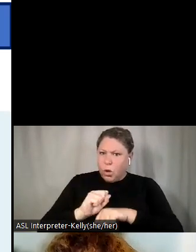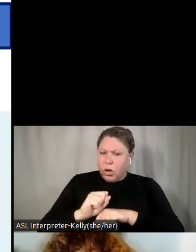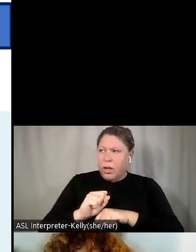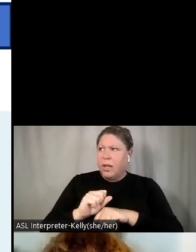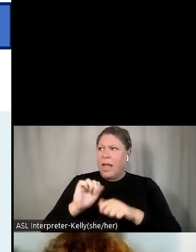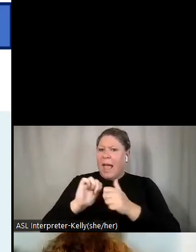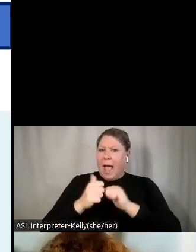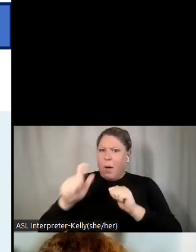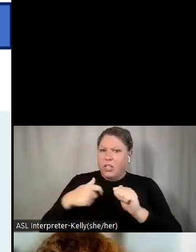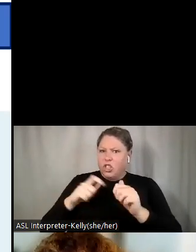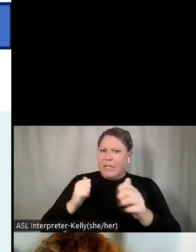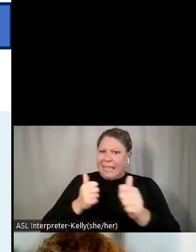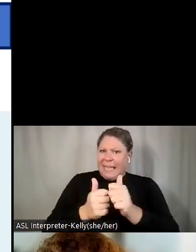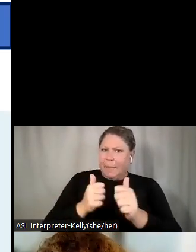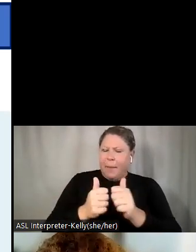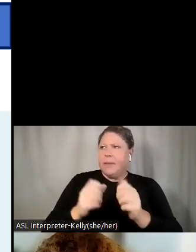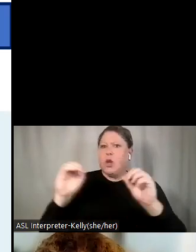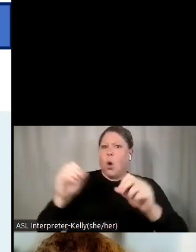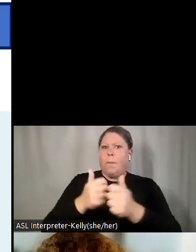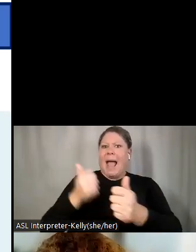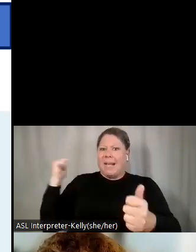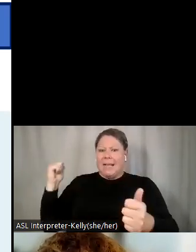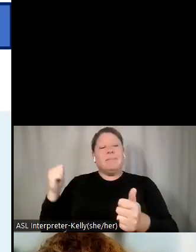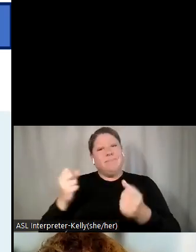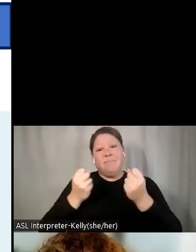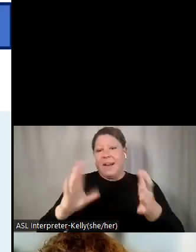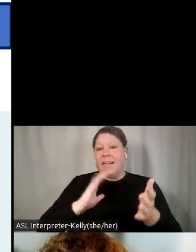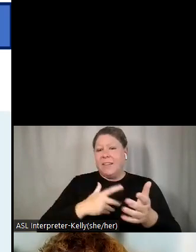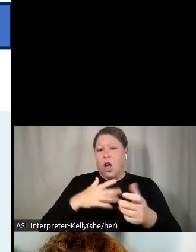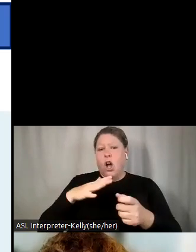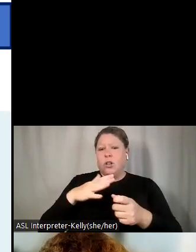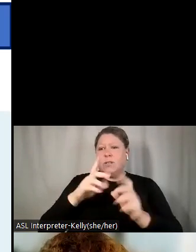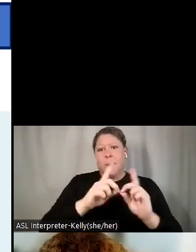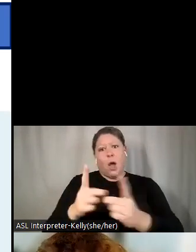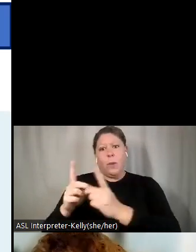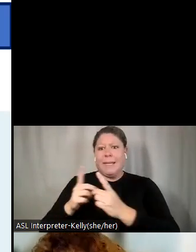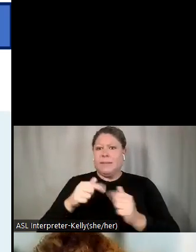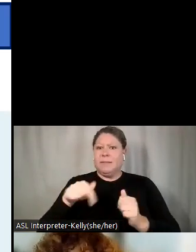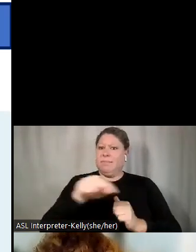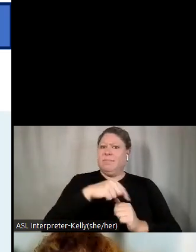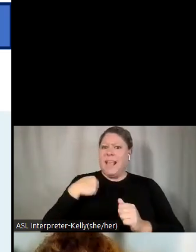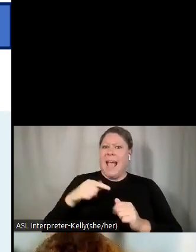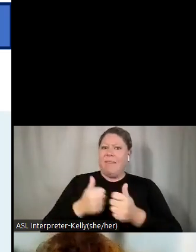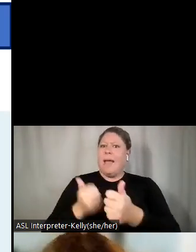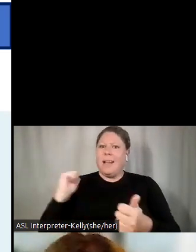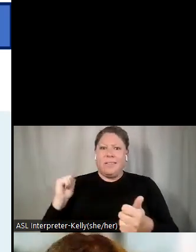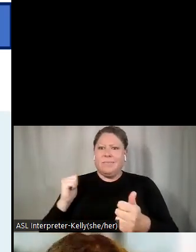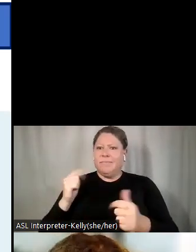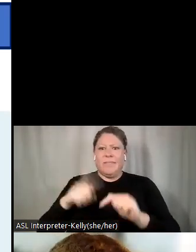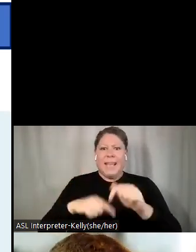have backlogs, which so many of the different areas in CDPH experience backlogs because they cannot make their takt